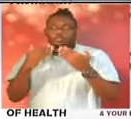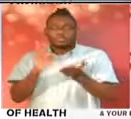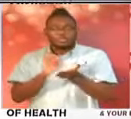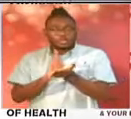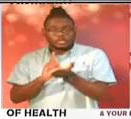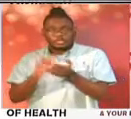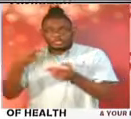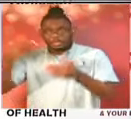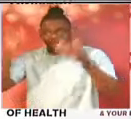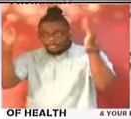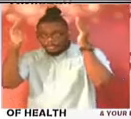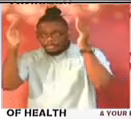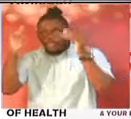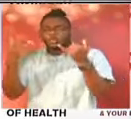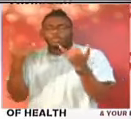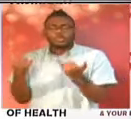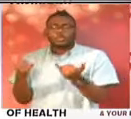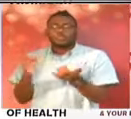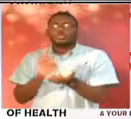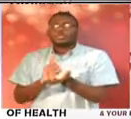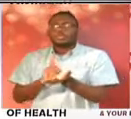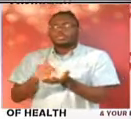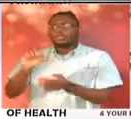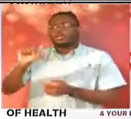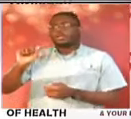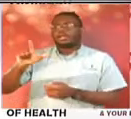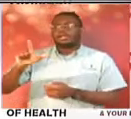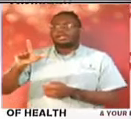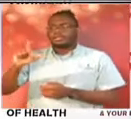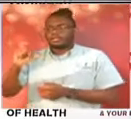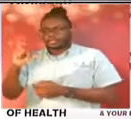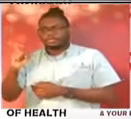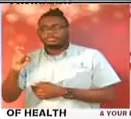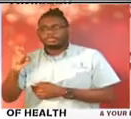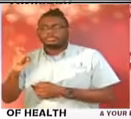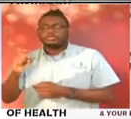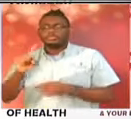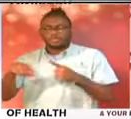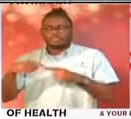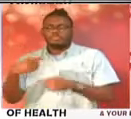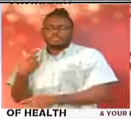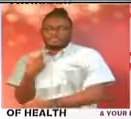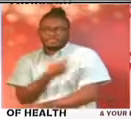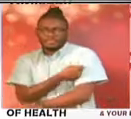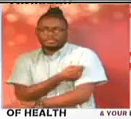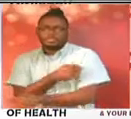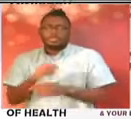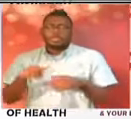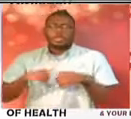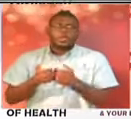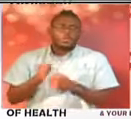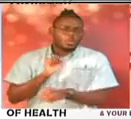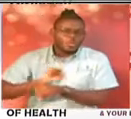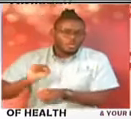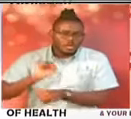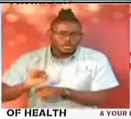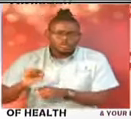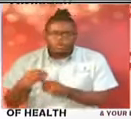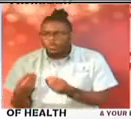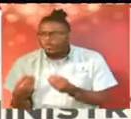go to Dr. Alexander, who will speak on COVID-19 vaccines and their effects. Dr.